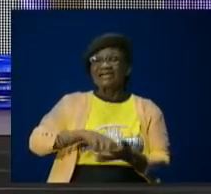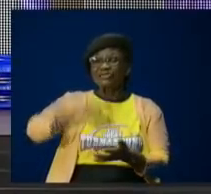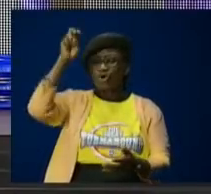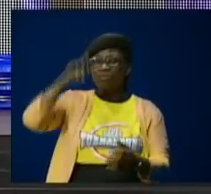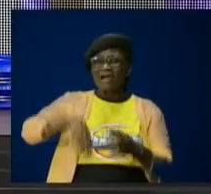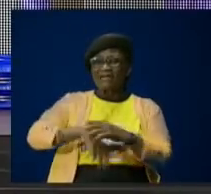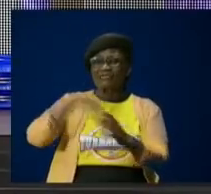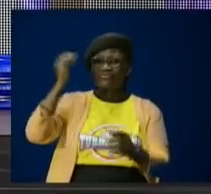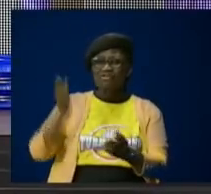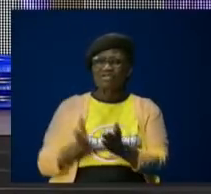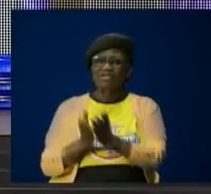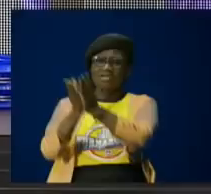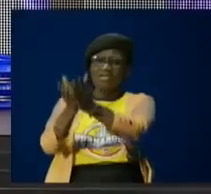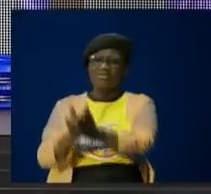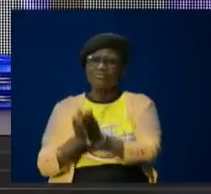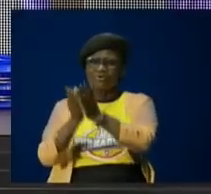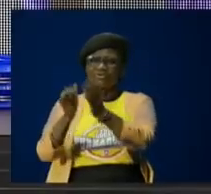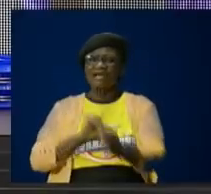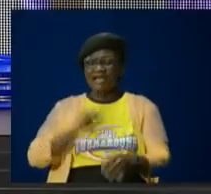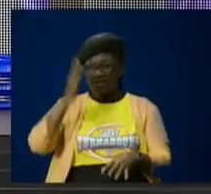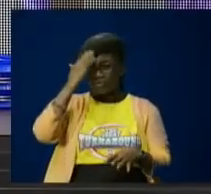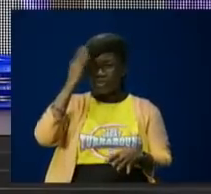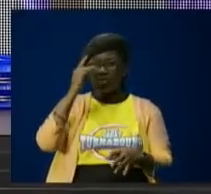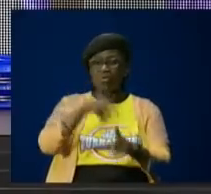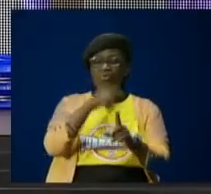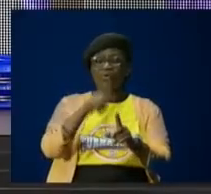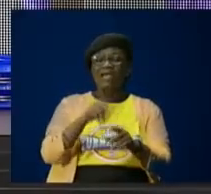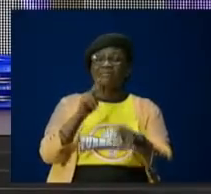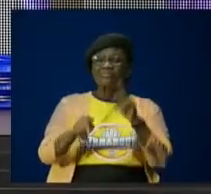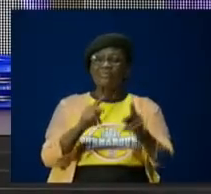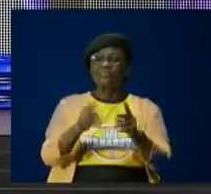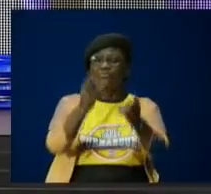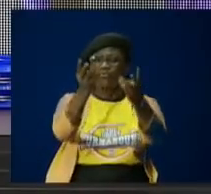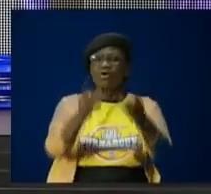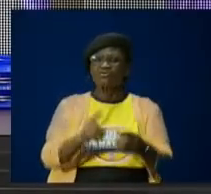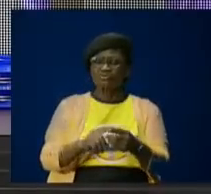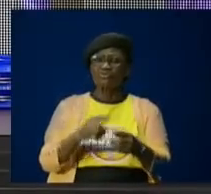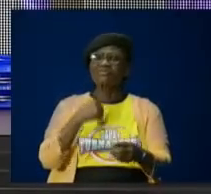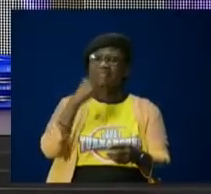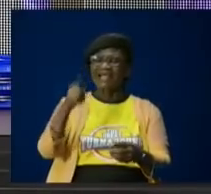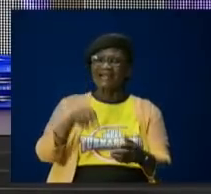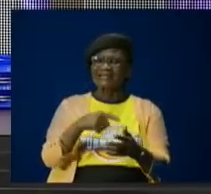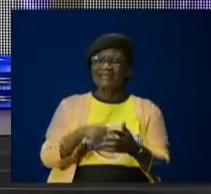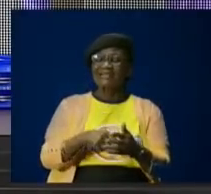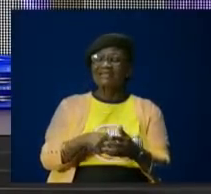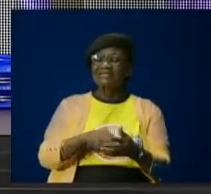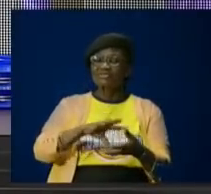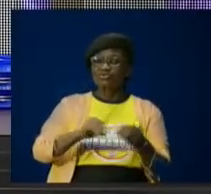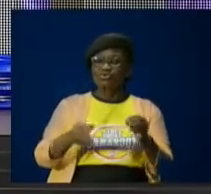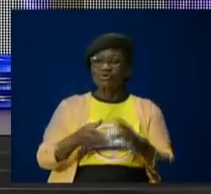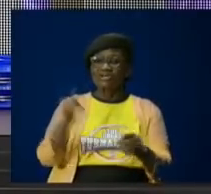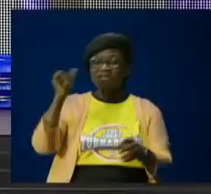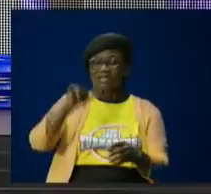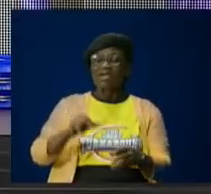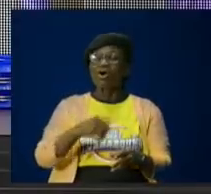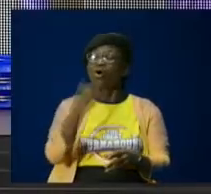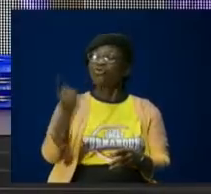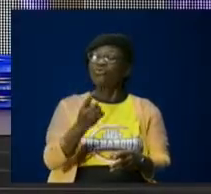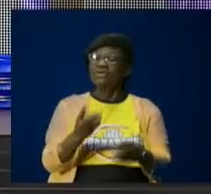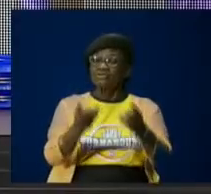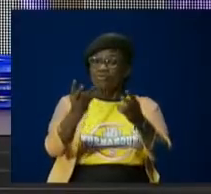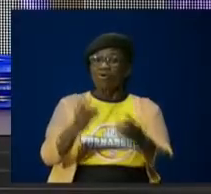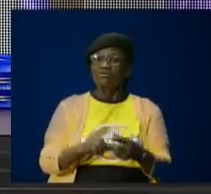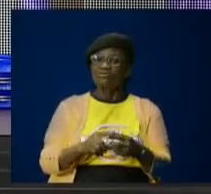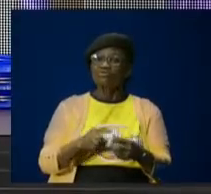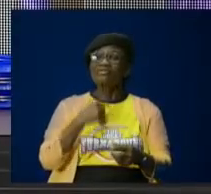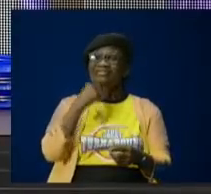I know when people want to tell this story, they always tell the story of Peter sinking. Before he began